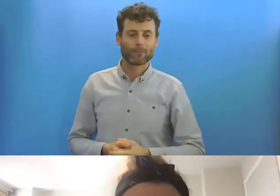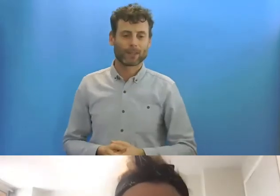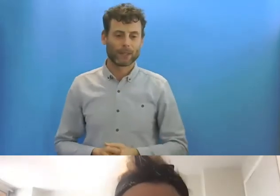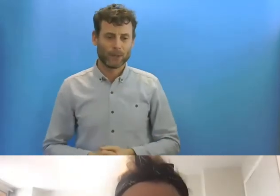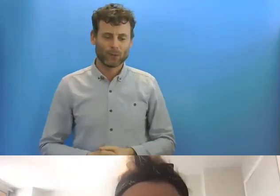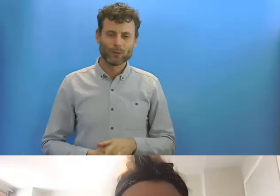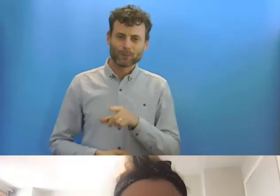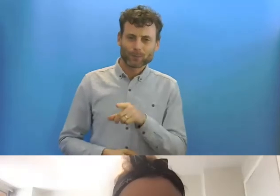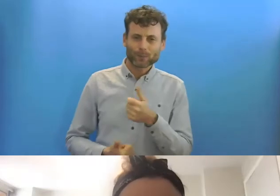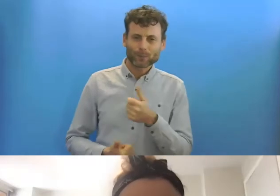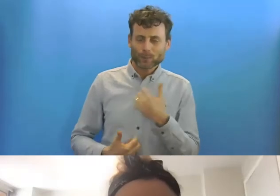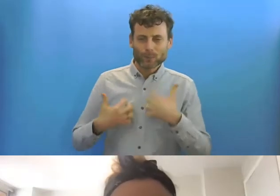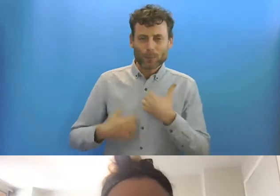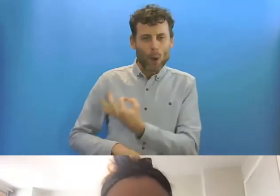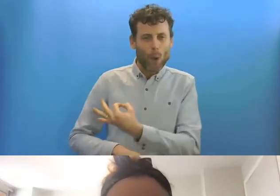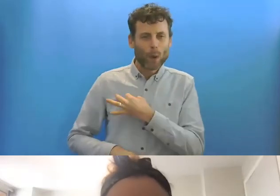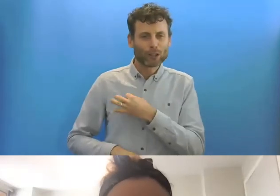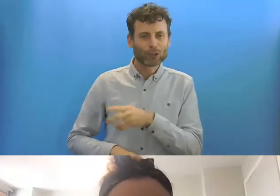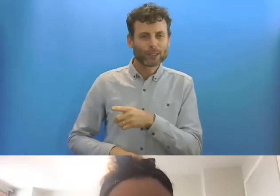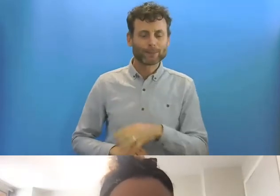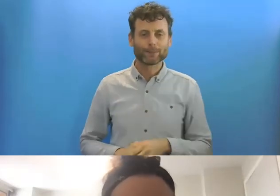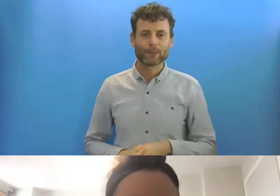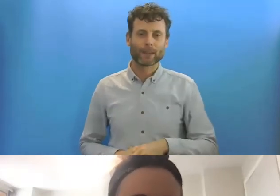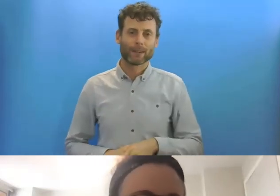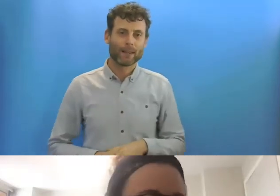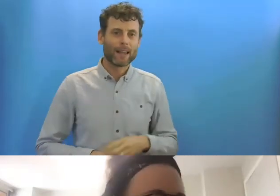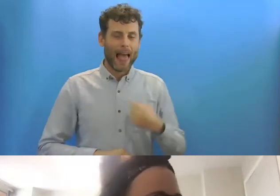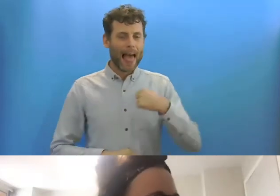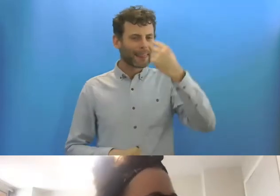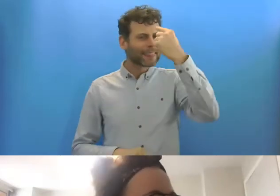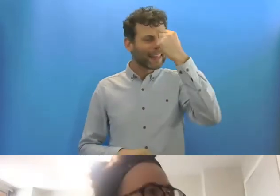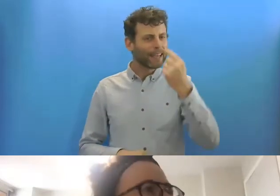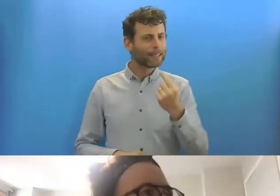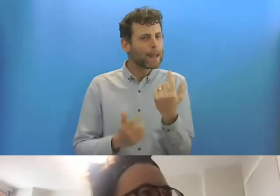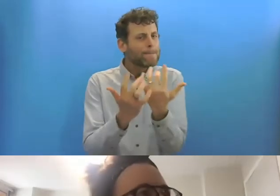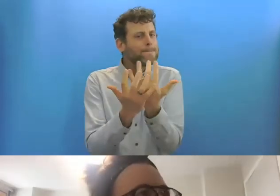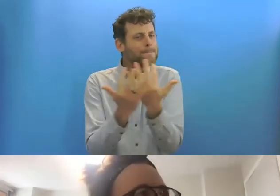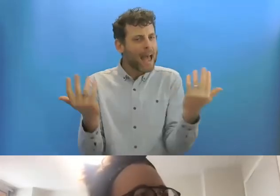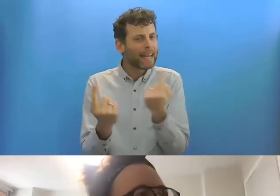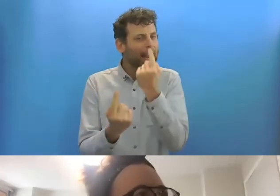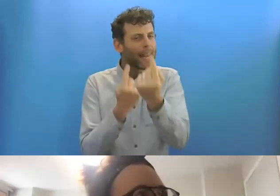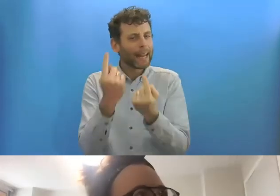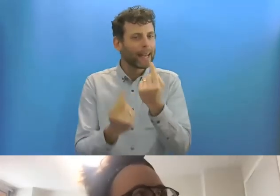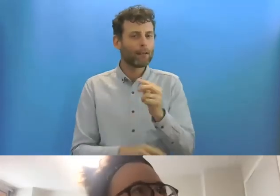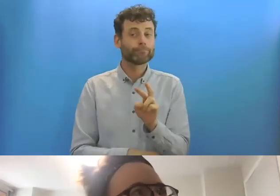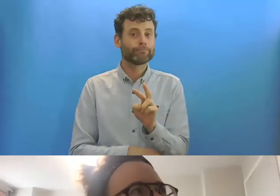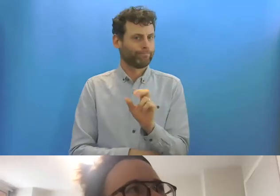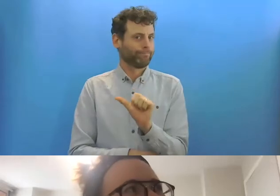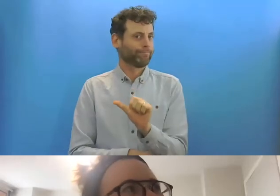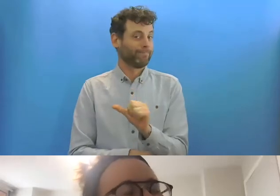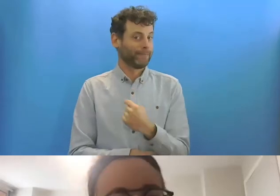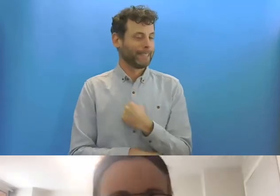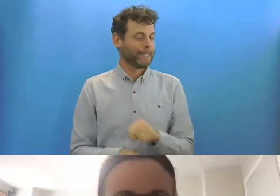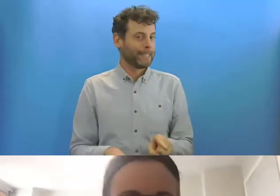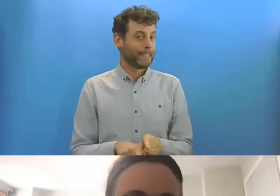Interesting question. And I think a lot of people attending as well will feel potentially a similar feeling, which